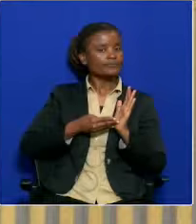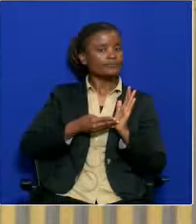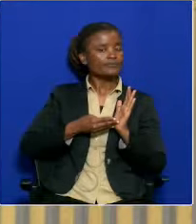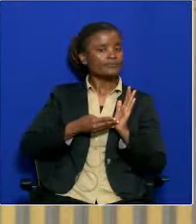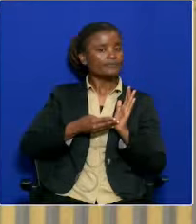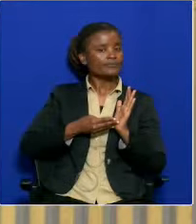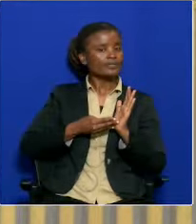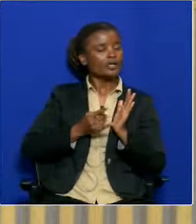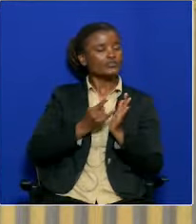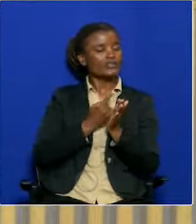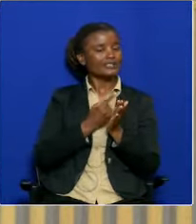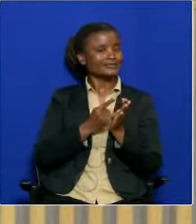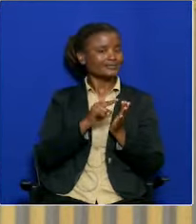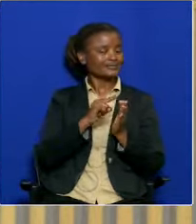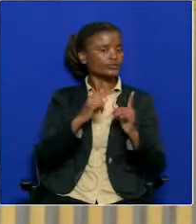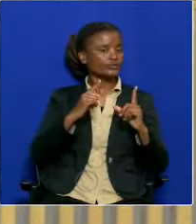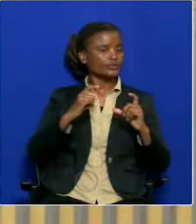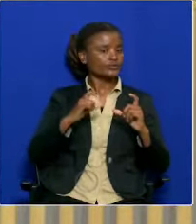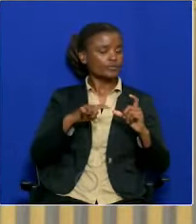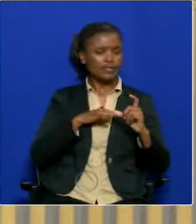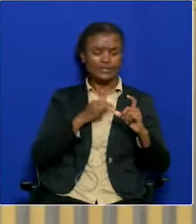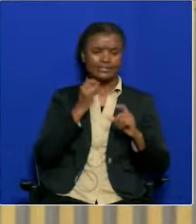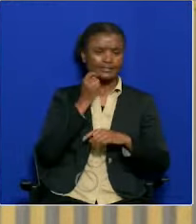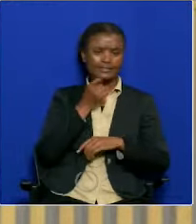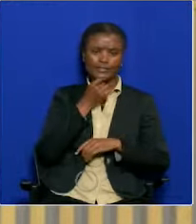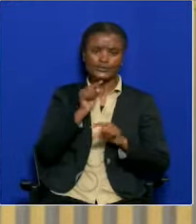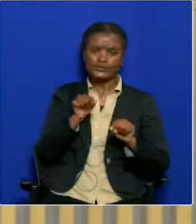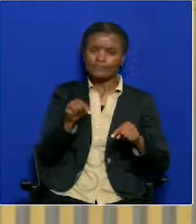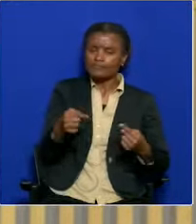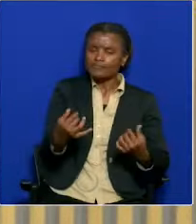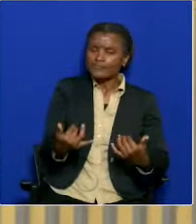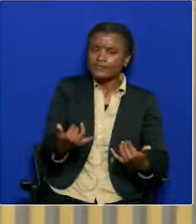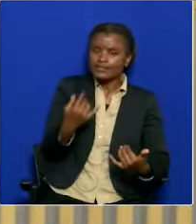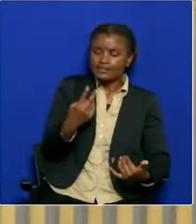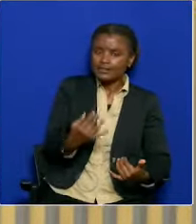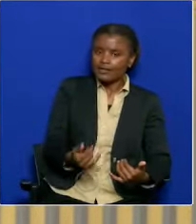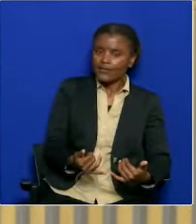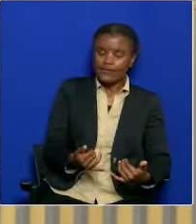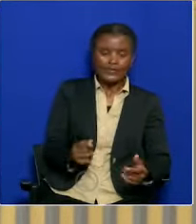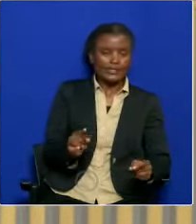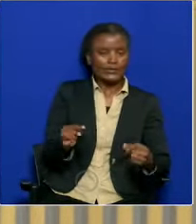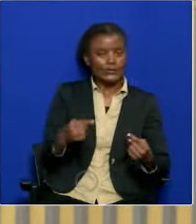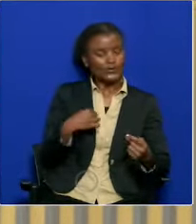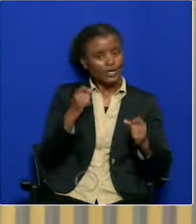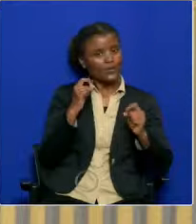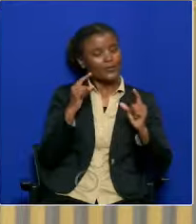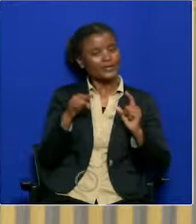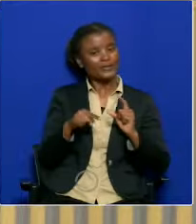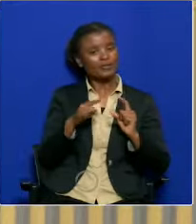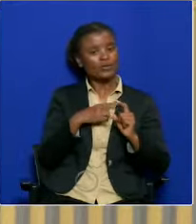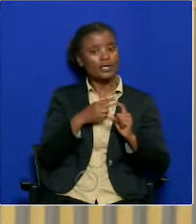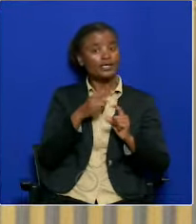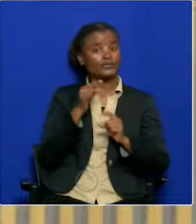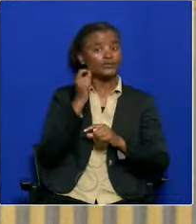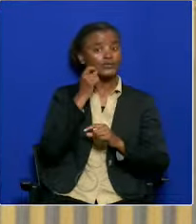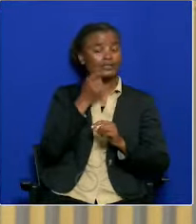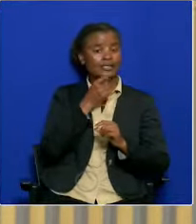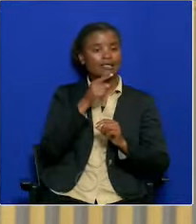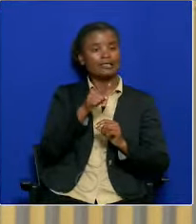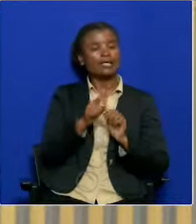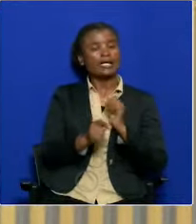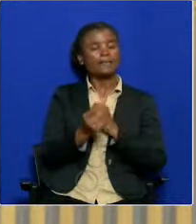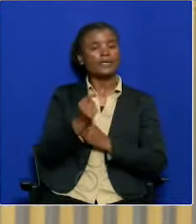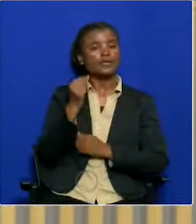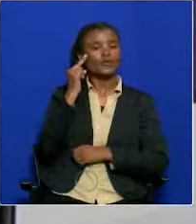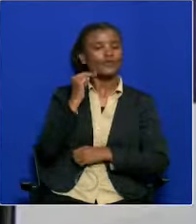them now. You are dealing with them in your statement, which means you were aware of them. You even give the November date. So the simple question